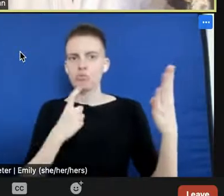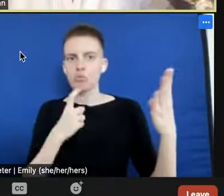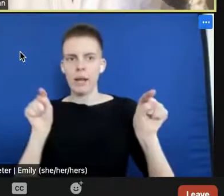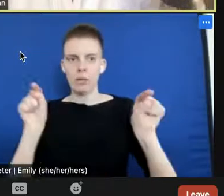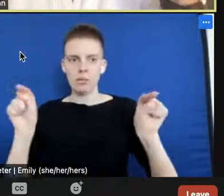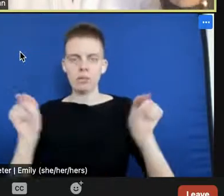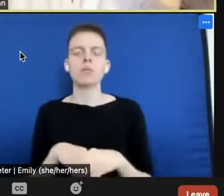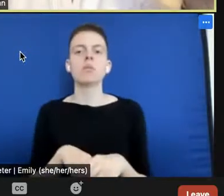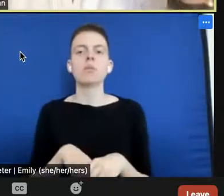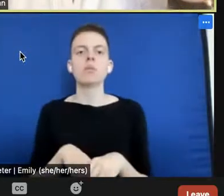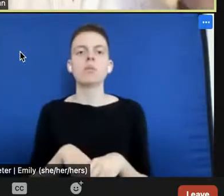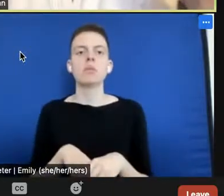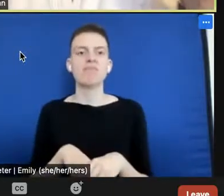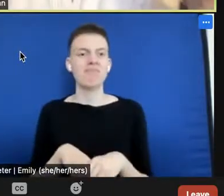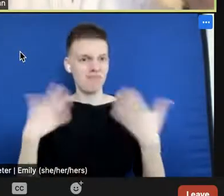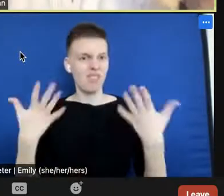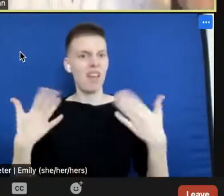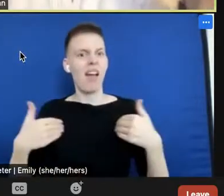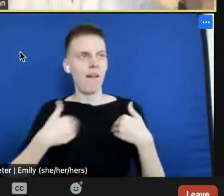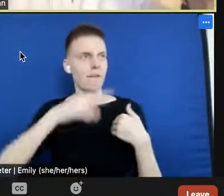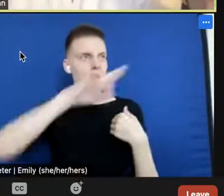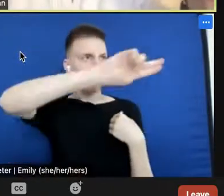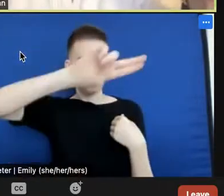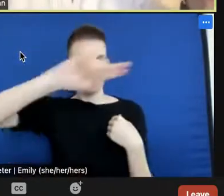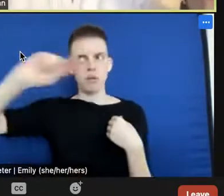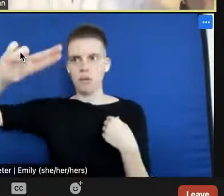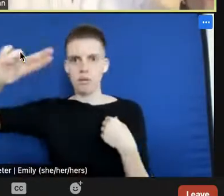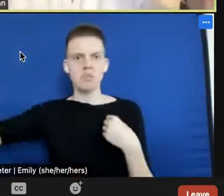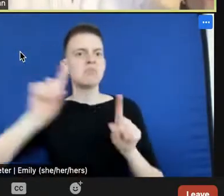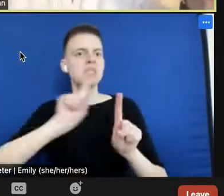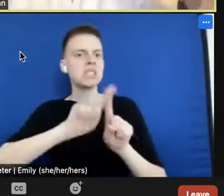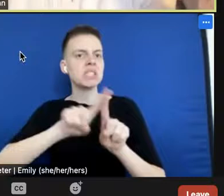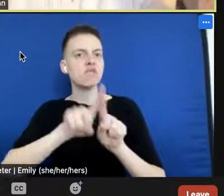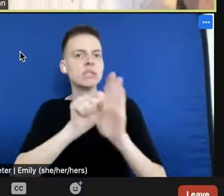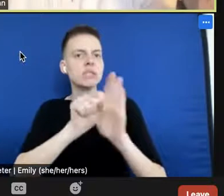on the switches were taped board maker symbols.